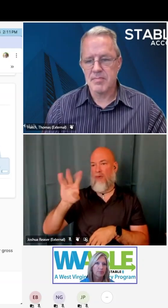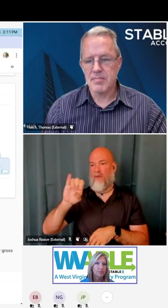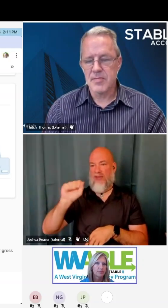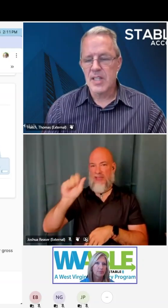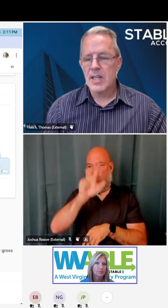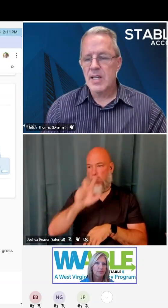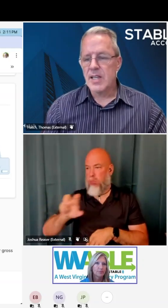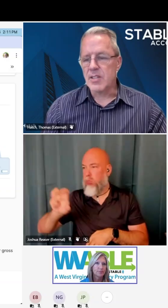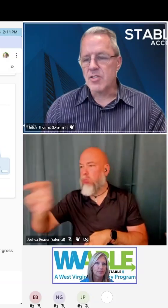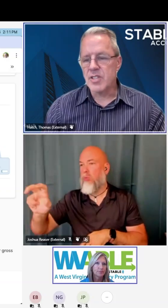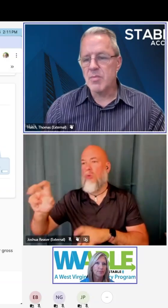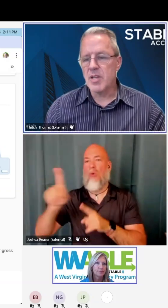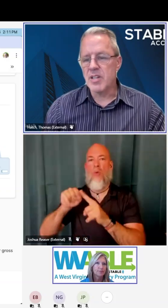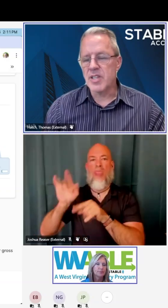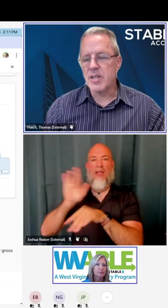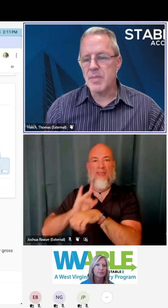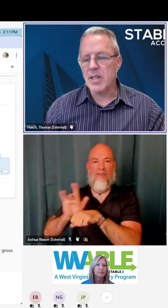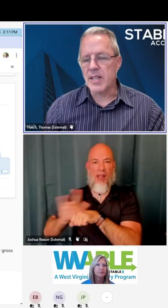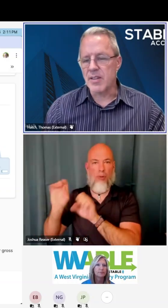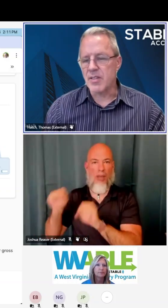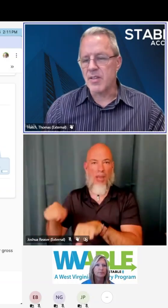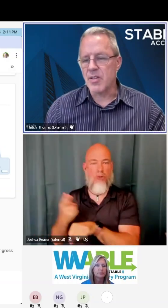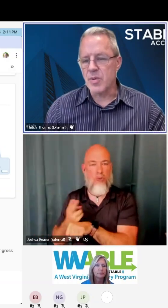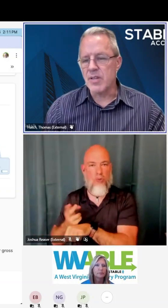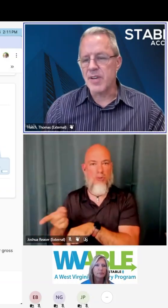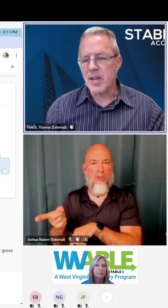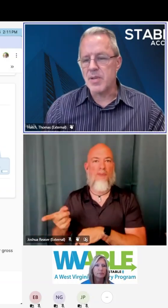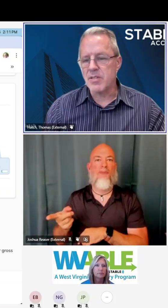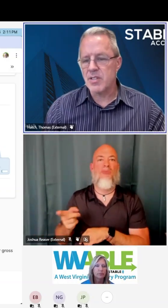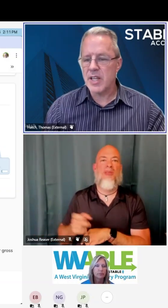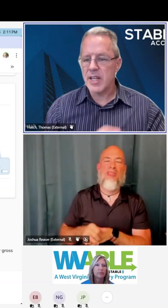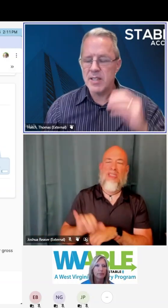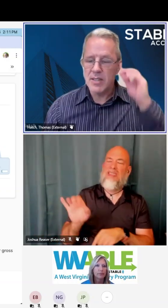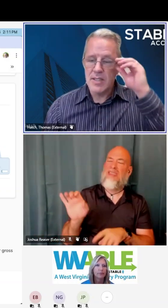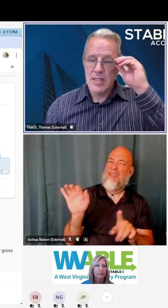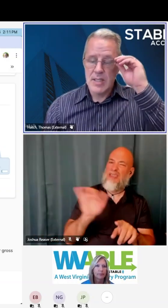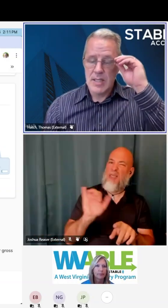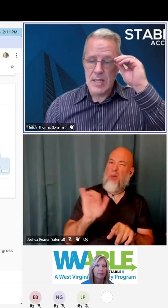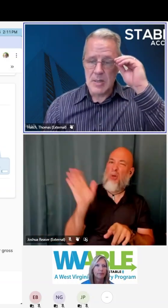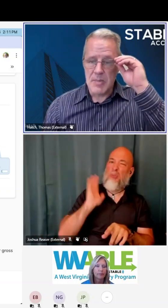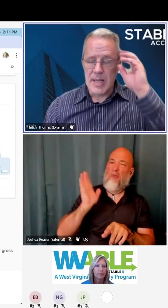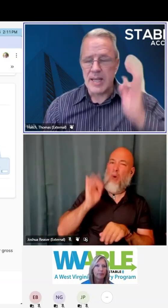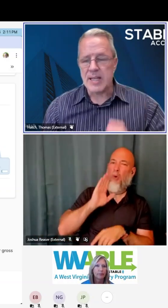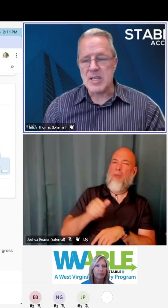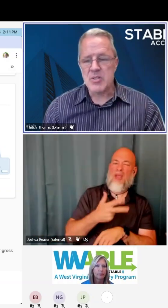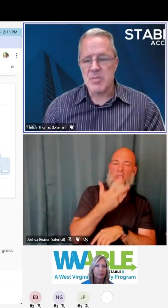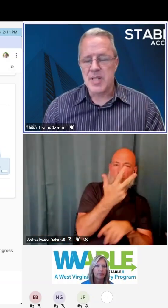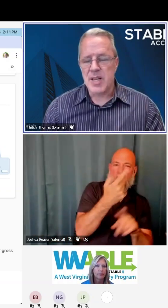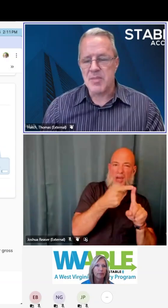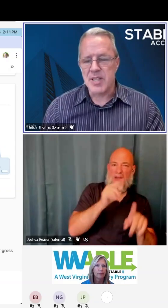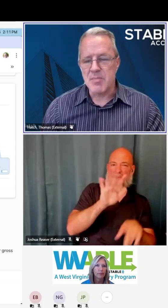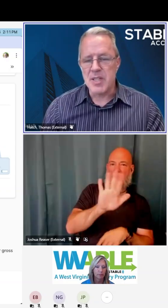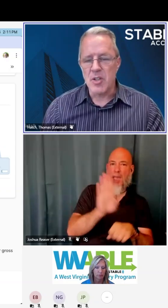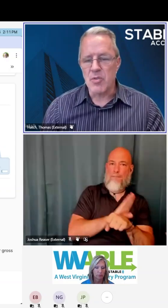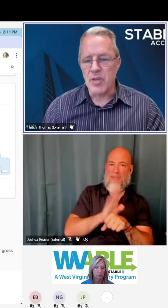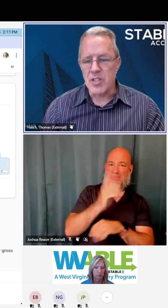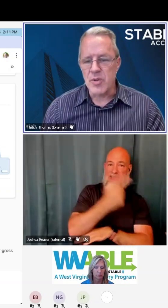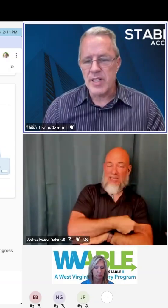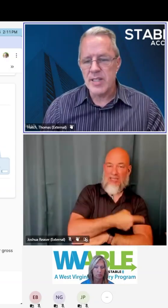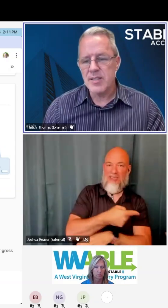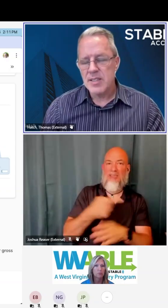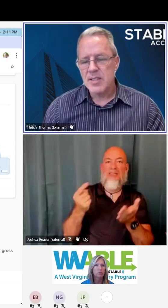available? Yeah, so similar, it's going to be like a 3 to 5 business day. And I know sometimes it can be a